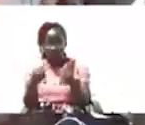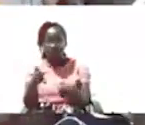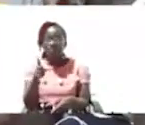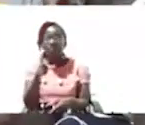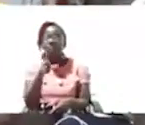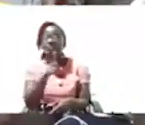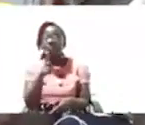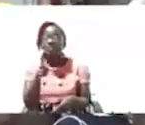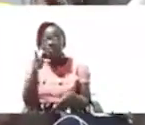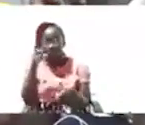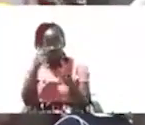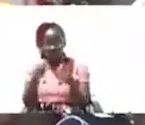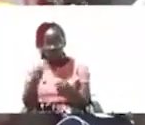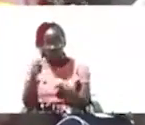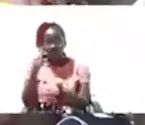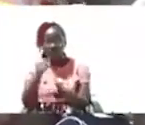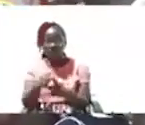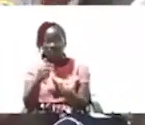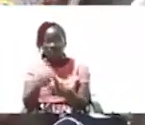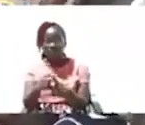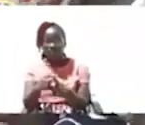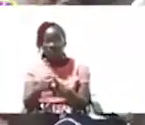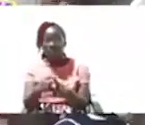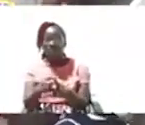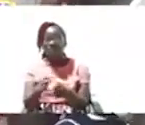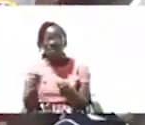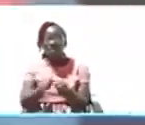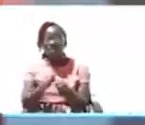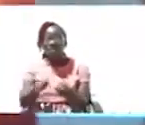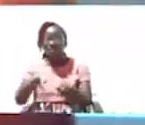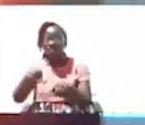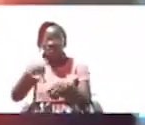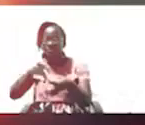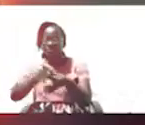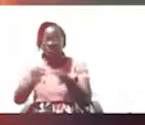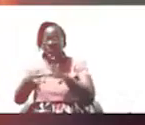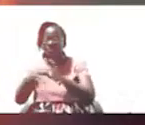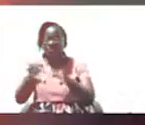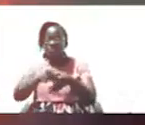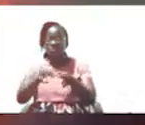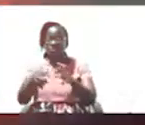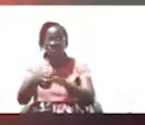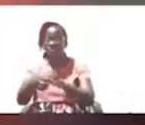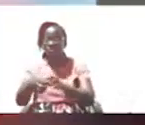Because of the word we spoke, every chain is broken.